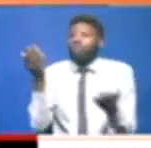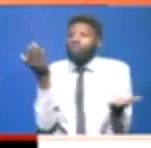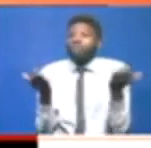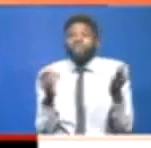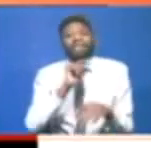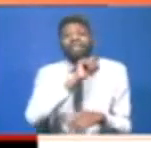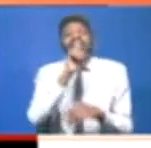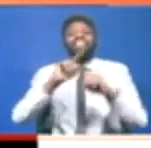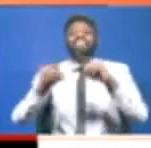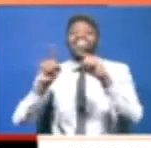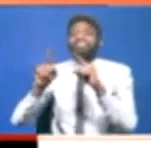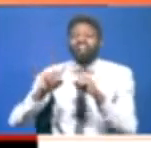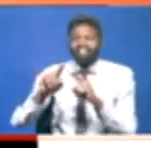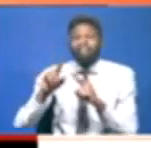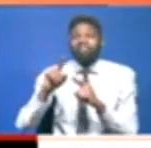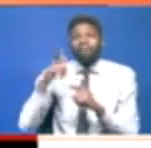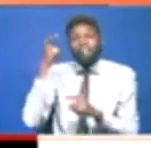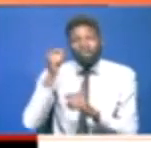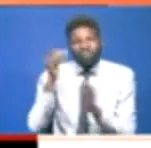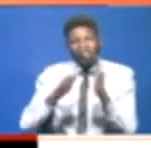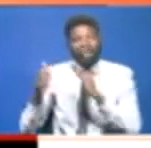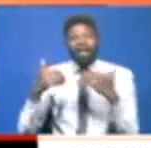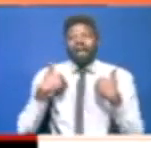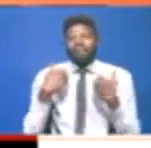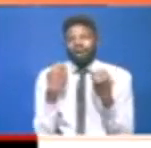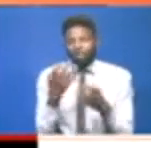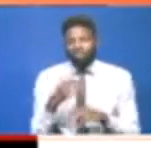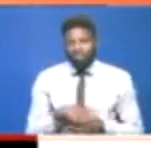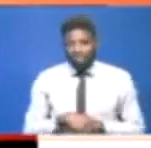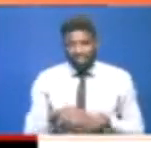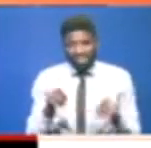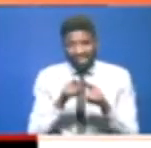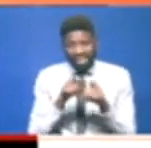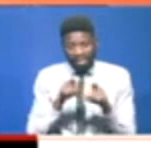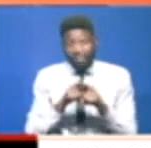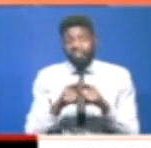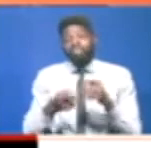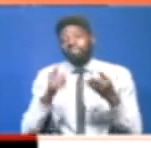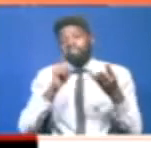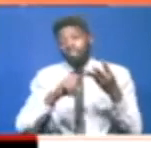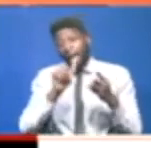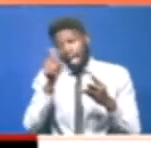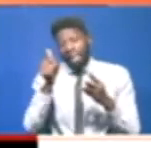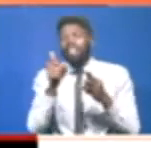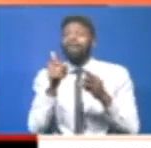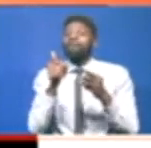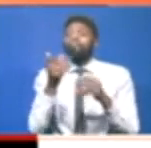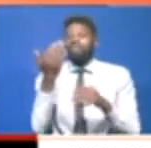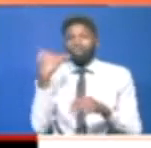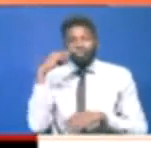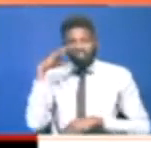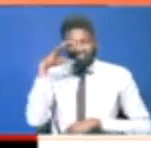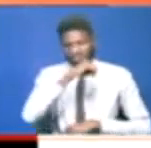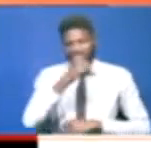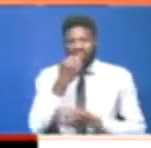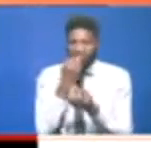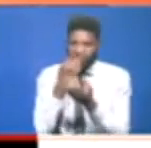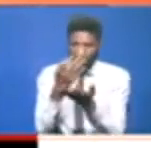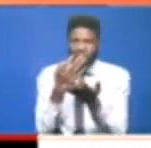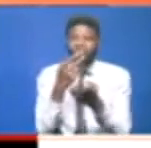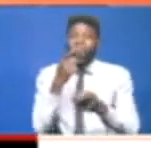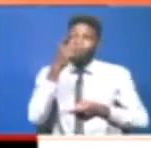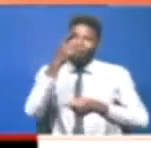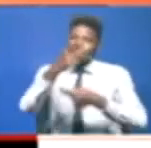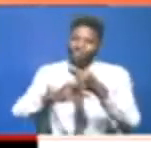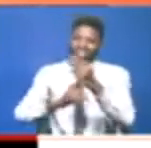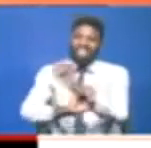giving. And also there's the other factor that I didn't mention was transparency. Transparency is a very important factor